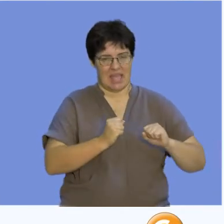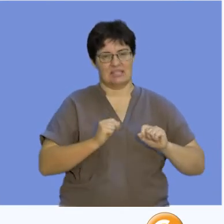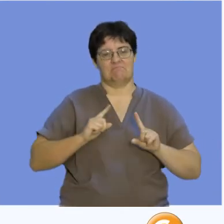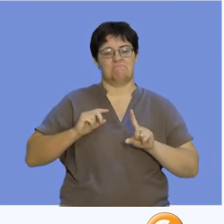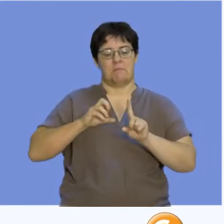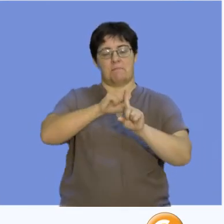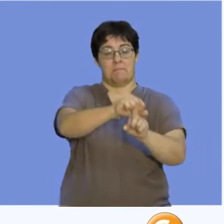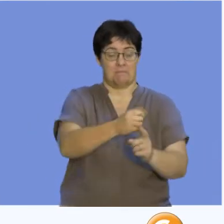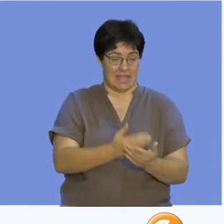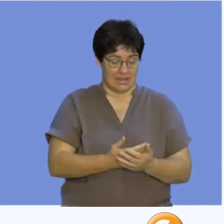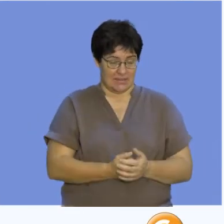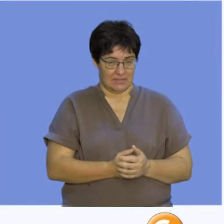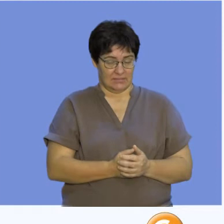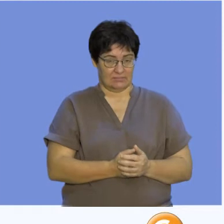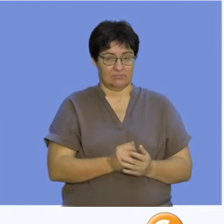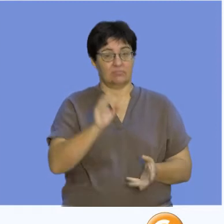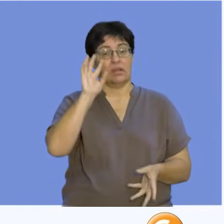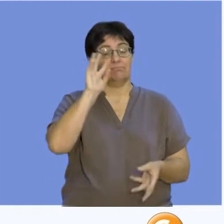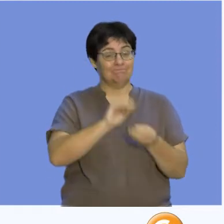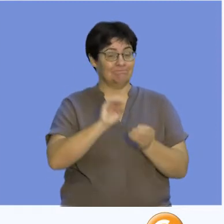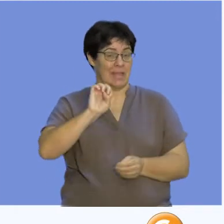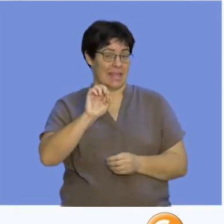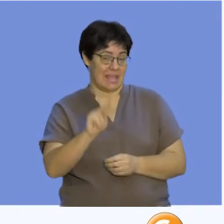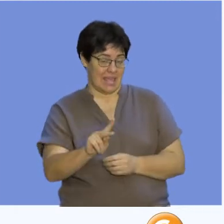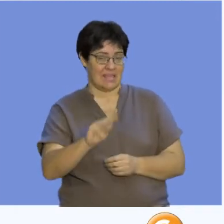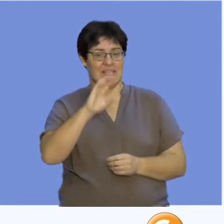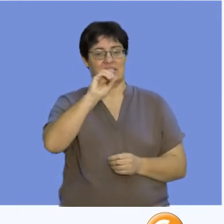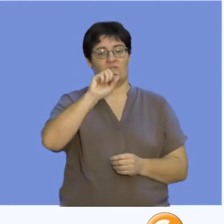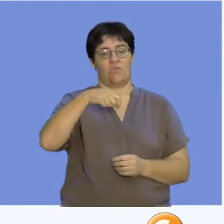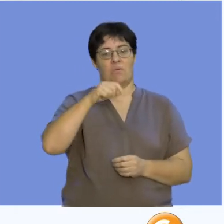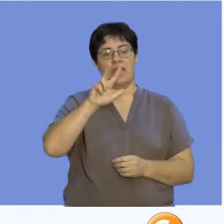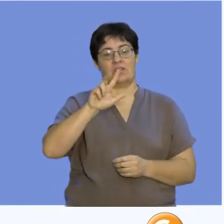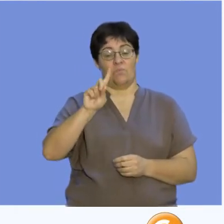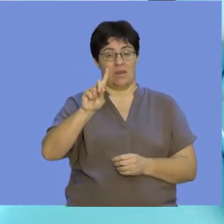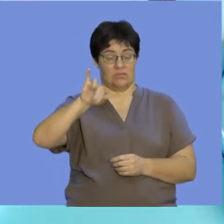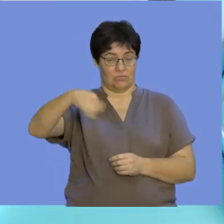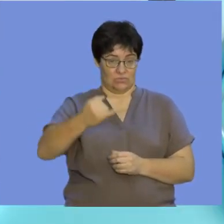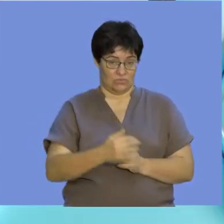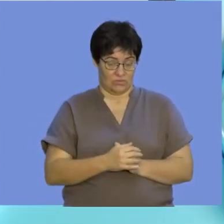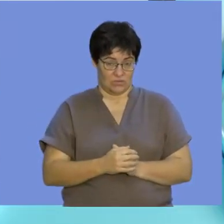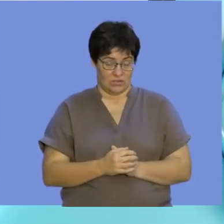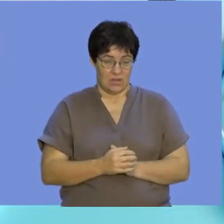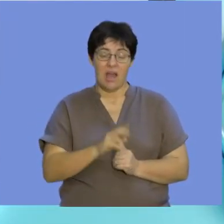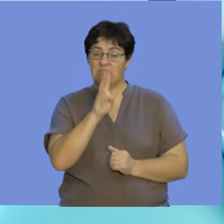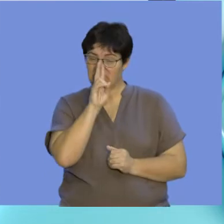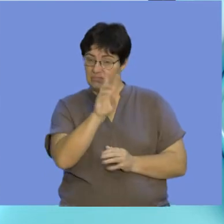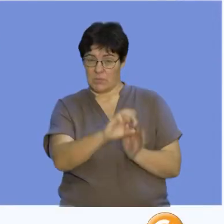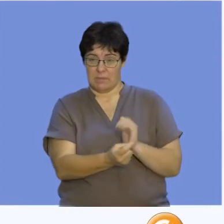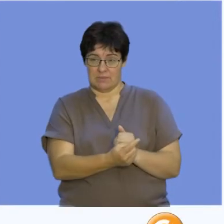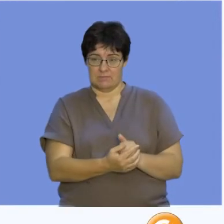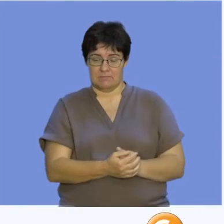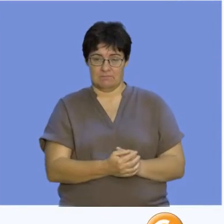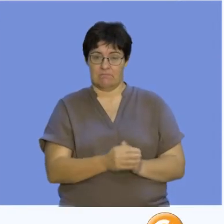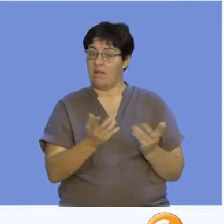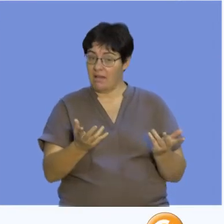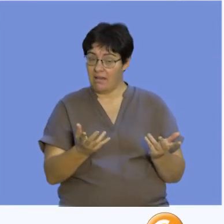try and catch up. Total kinetic energy, 0,81 joules. Let's see what happens.